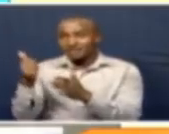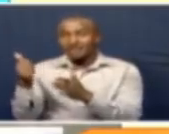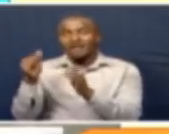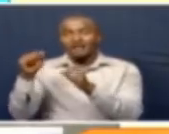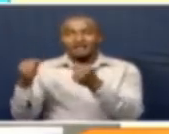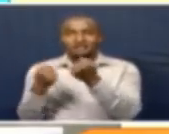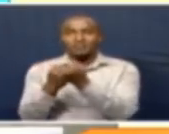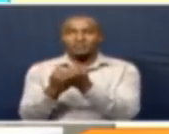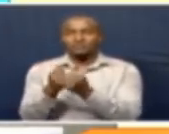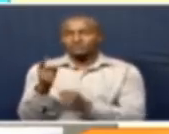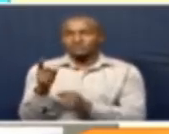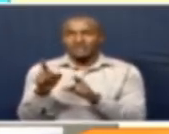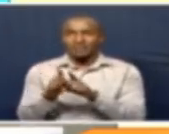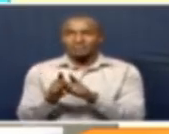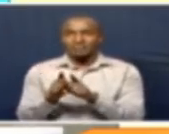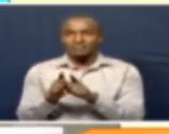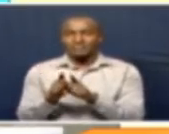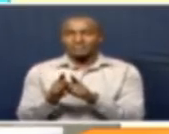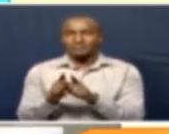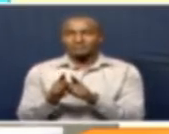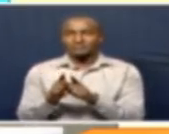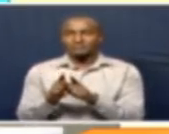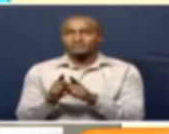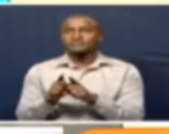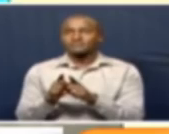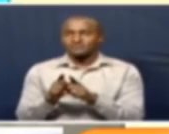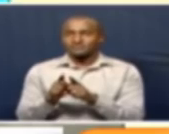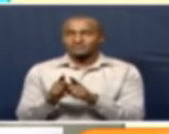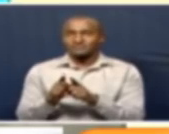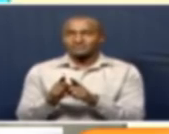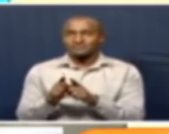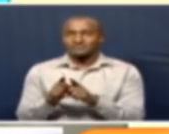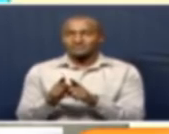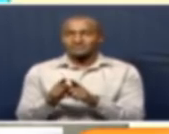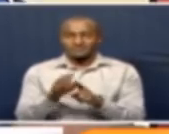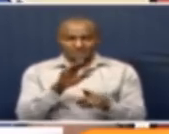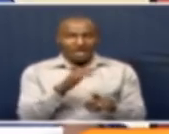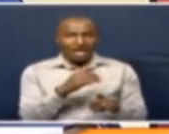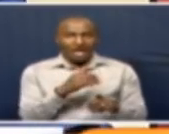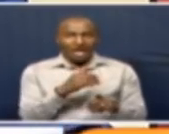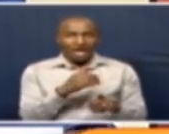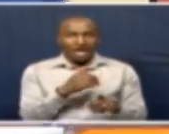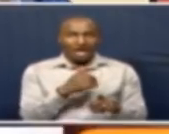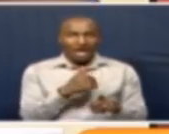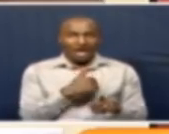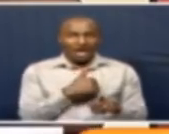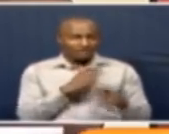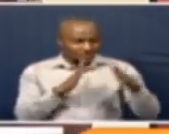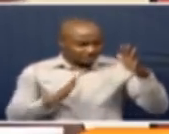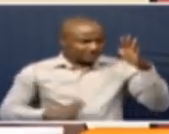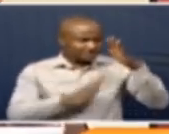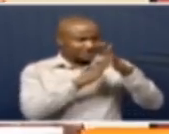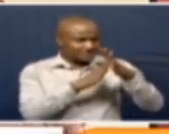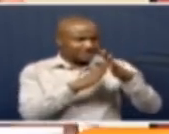support you. You get. There's both the violation of economic okay, rights. Is there anything like a senior model? Like I asked no, Sheila like before,